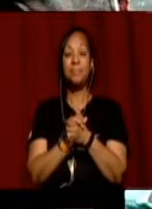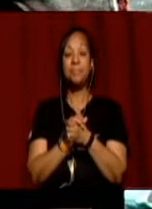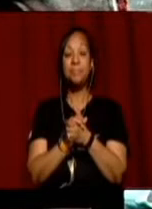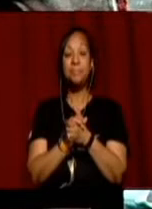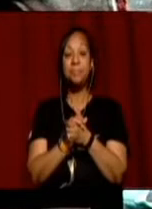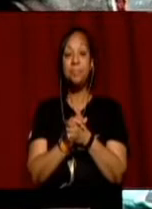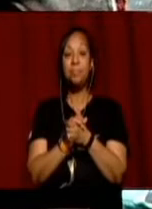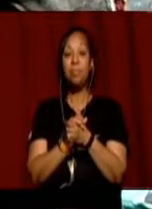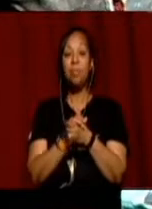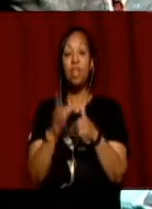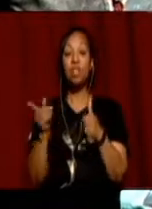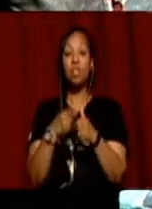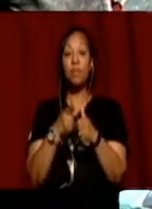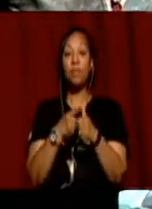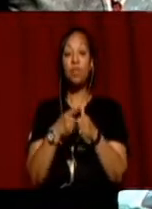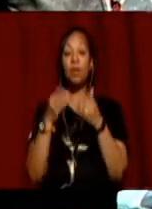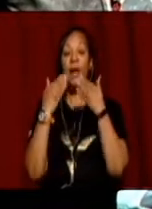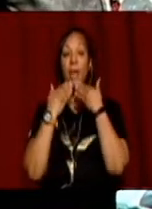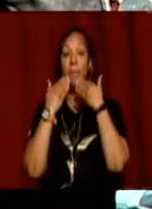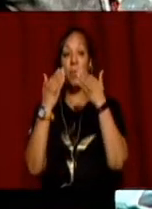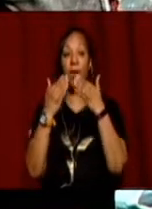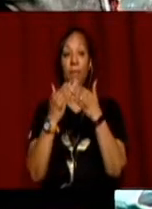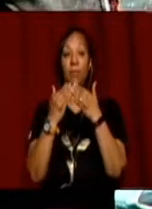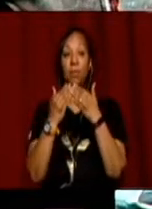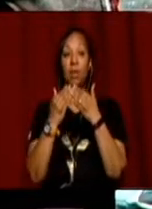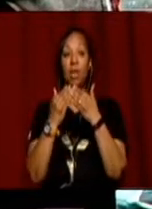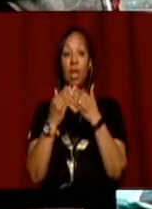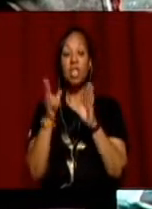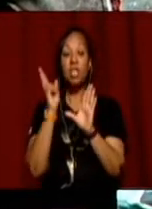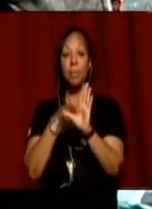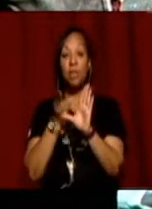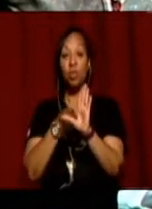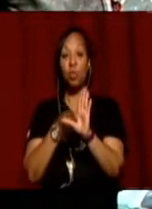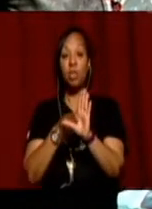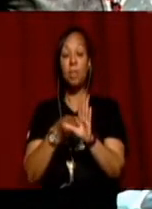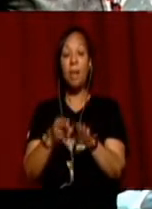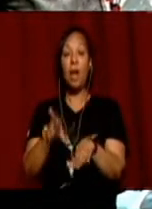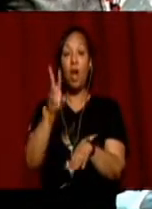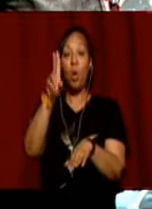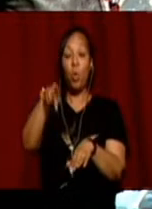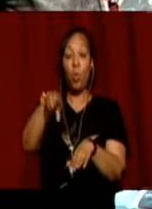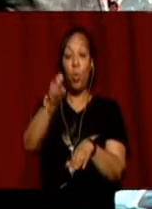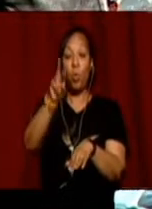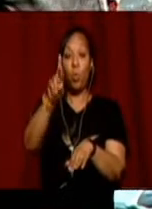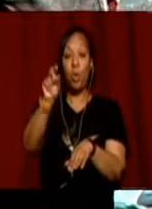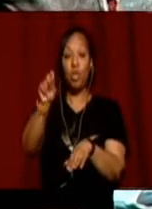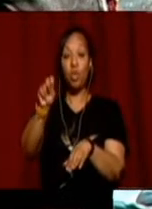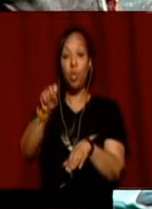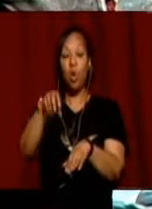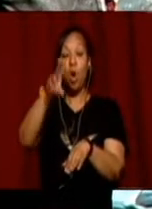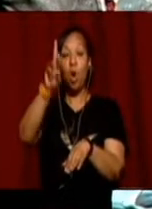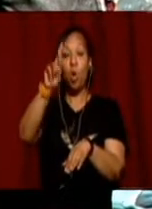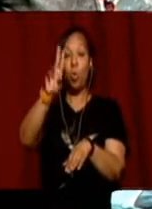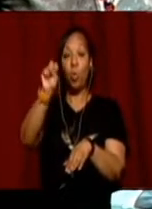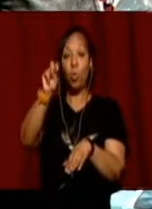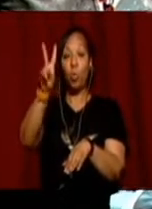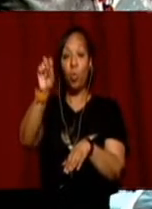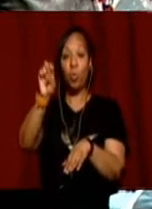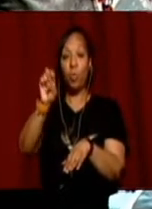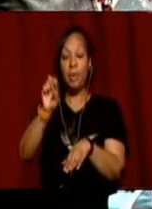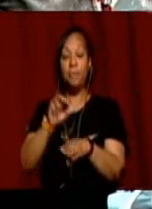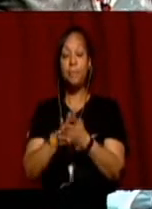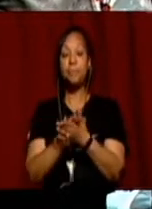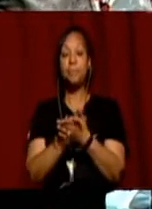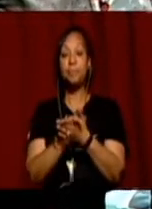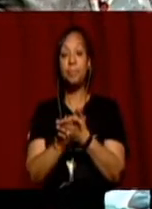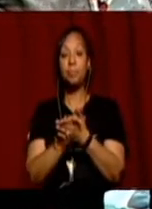here. First of all, I'm very grateful to be joined by Dr. Rachel Rubin, who is one of the co-leaders of the Cook County Department of Public